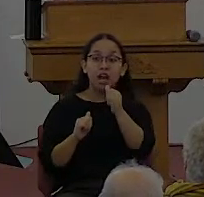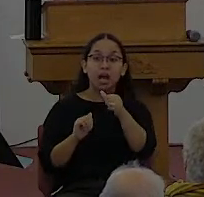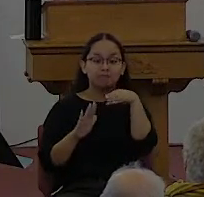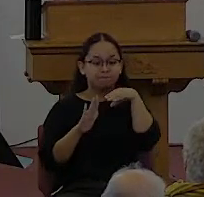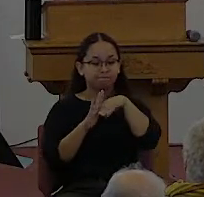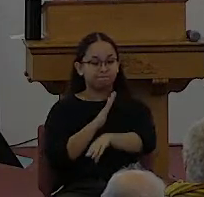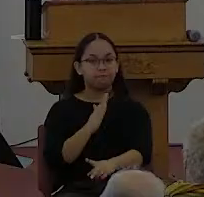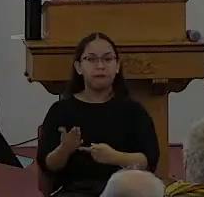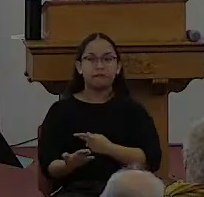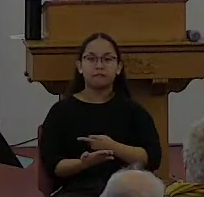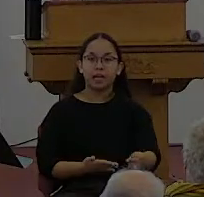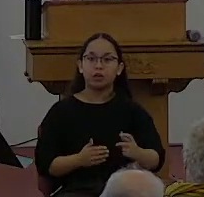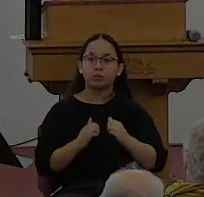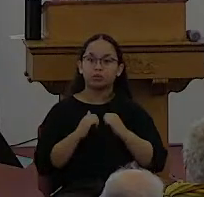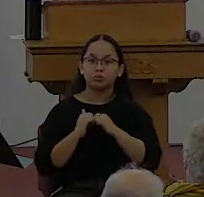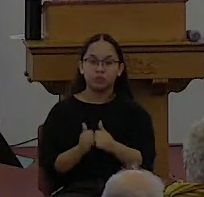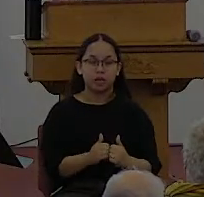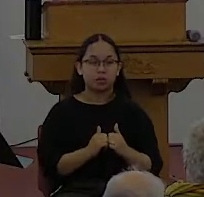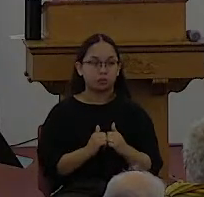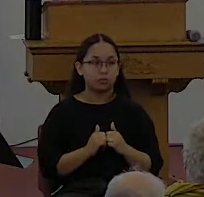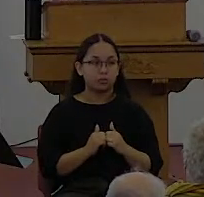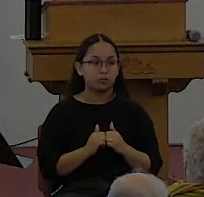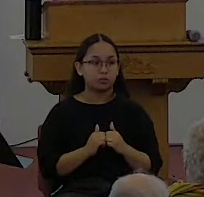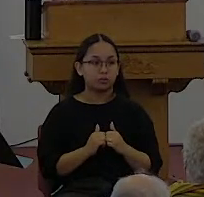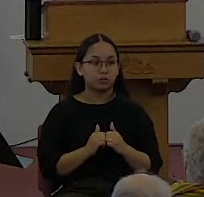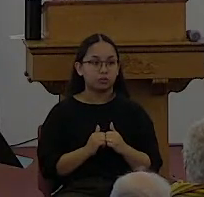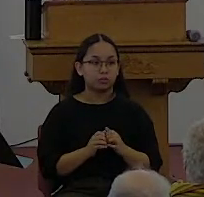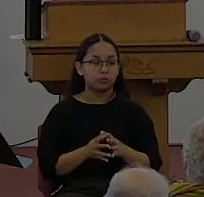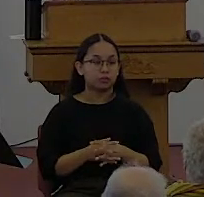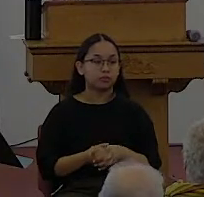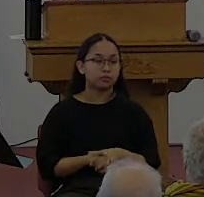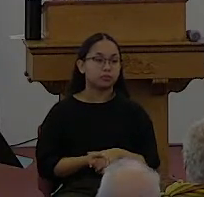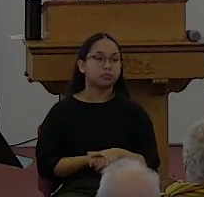down together."